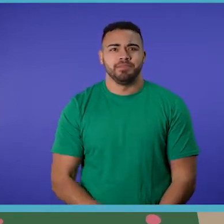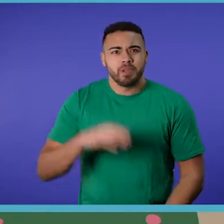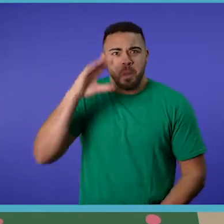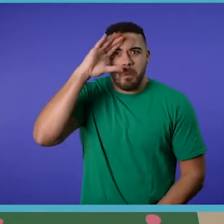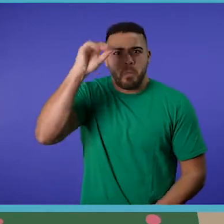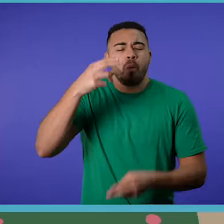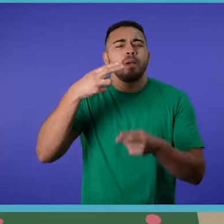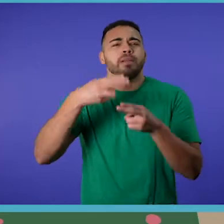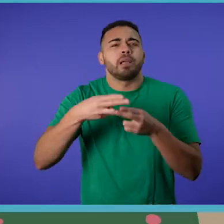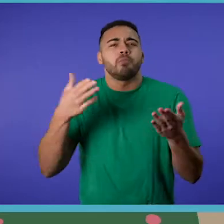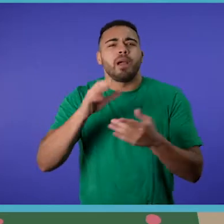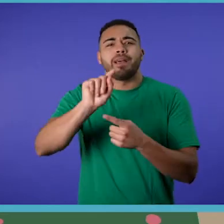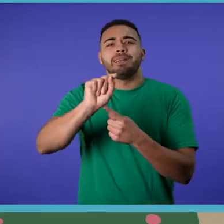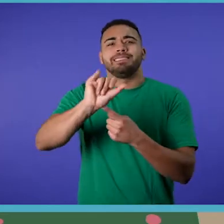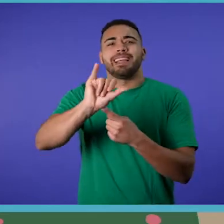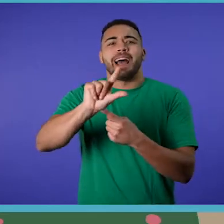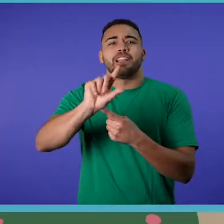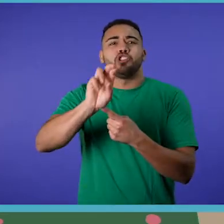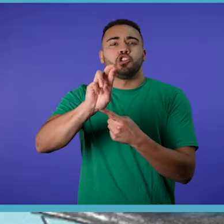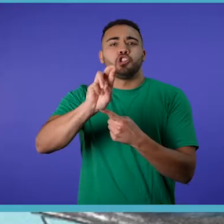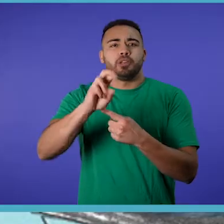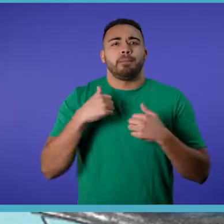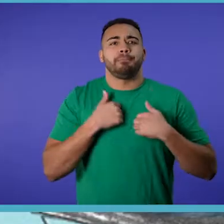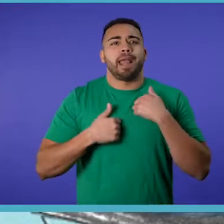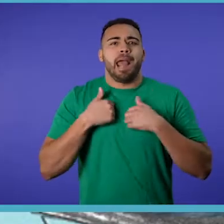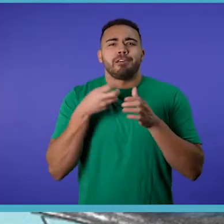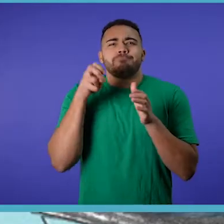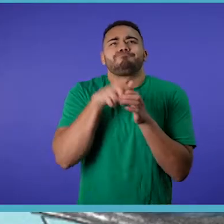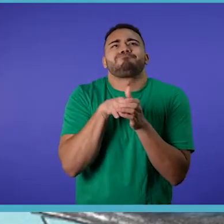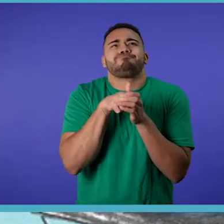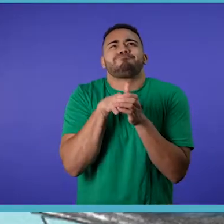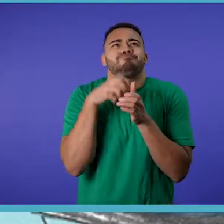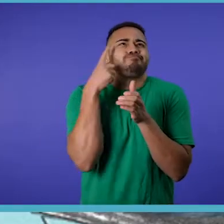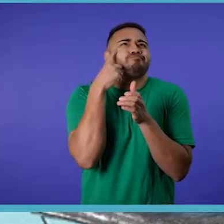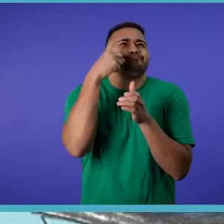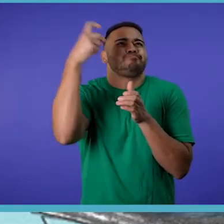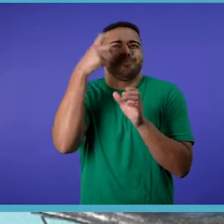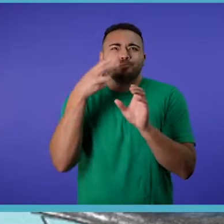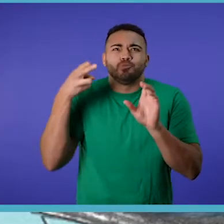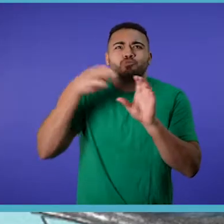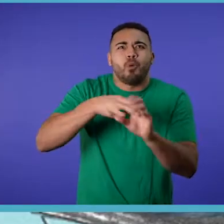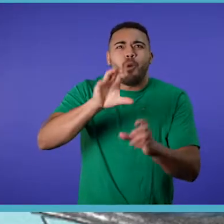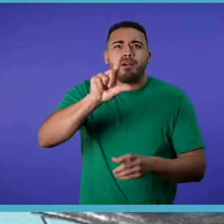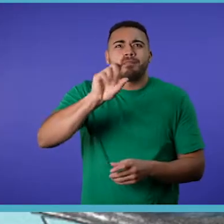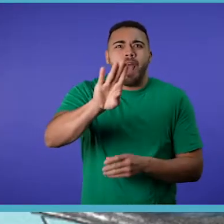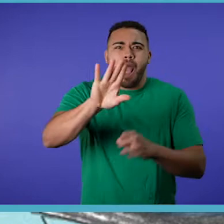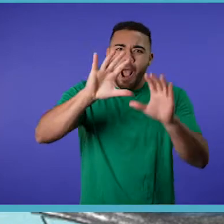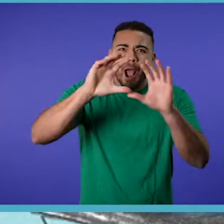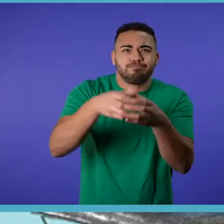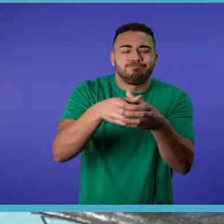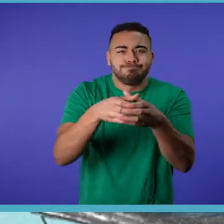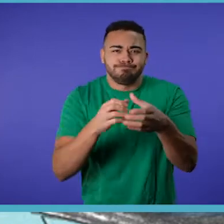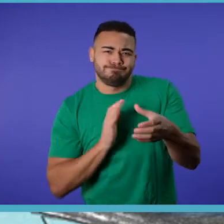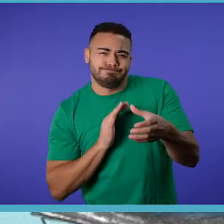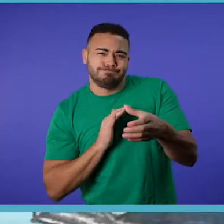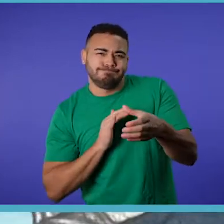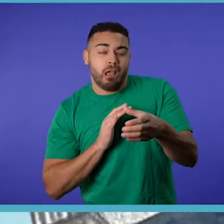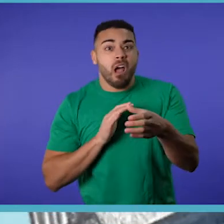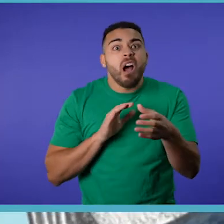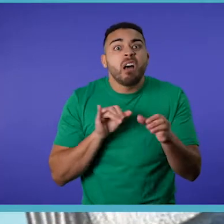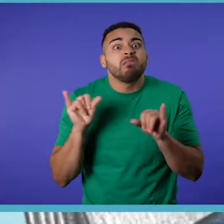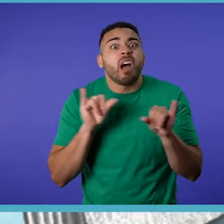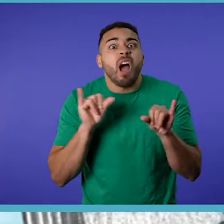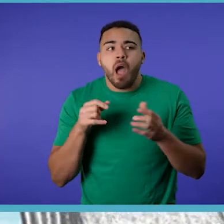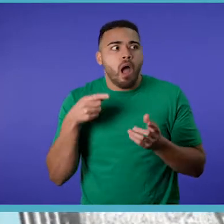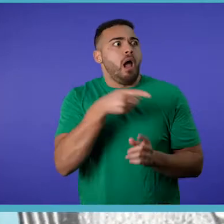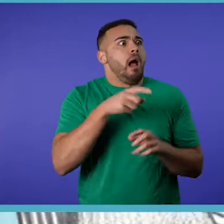A boy named Tyler sat in the tub and dreamed of joining a special club, a cool kind of club,